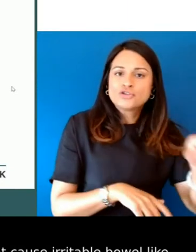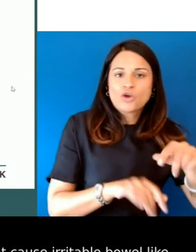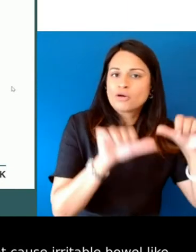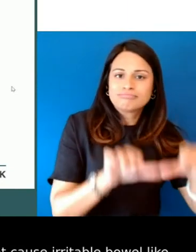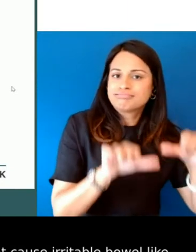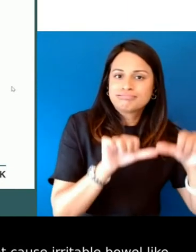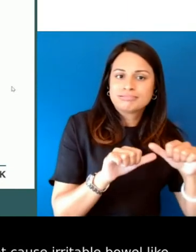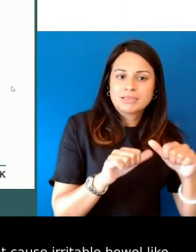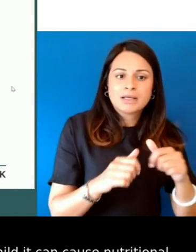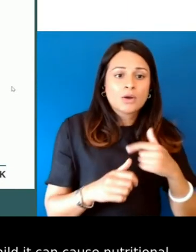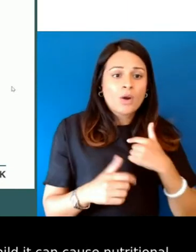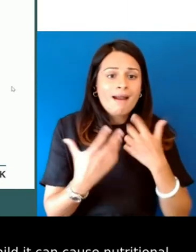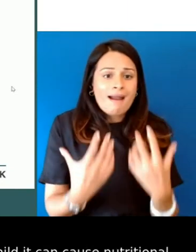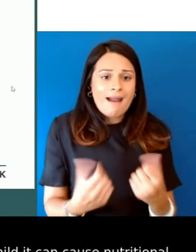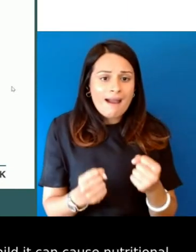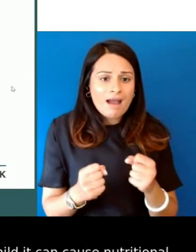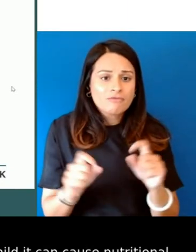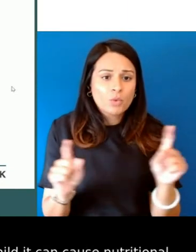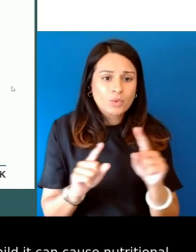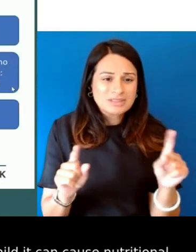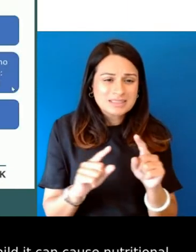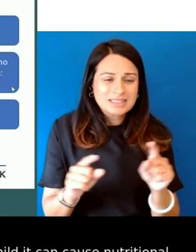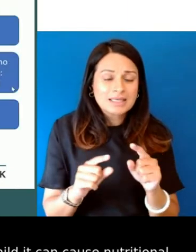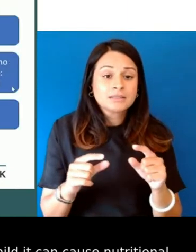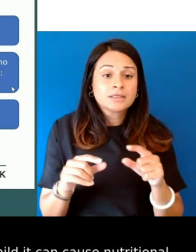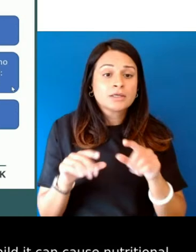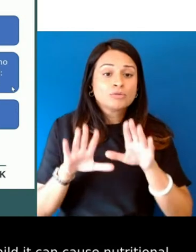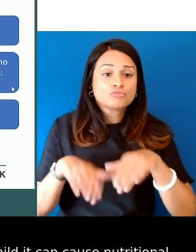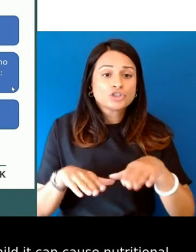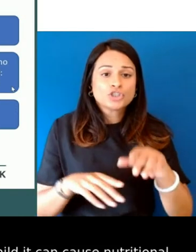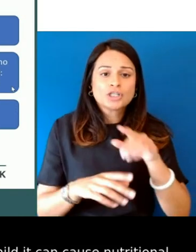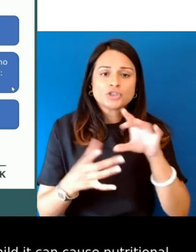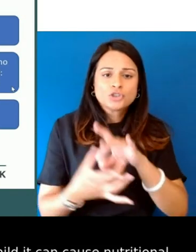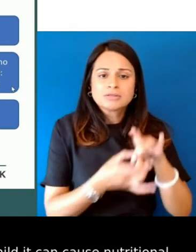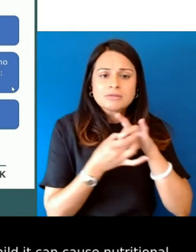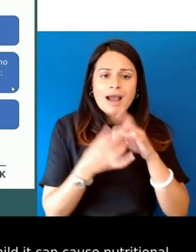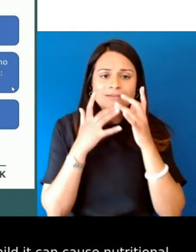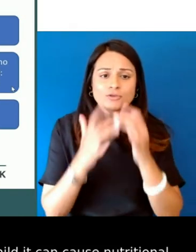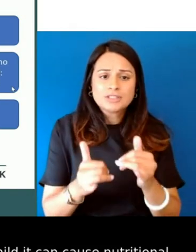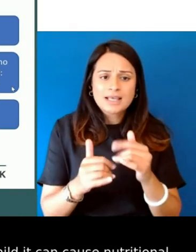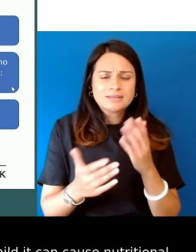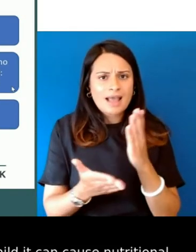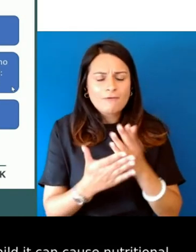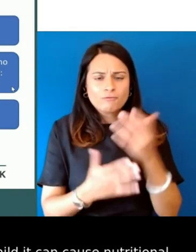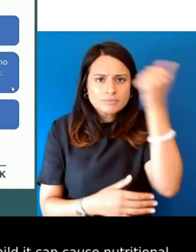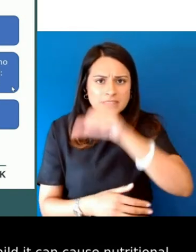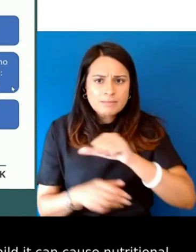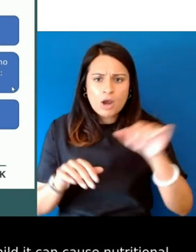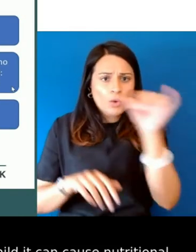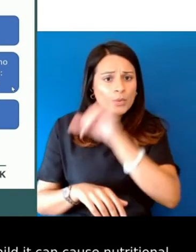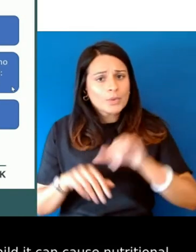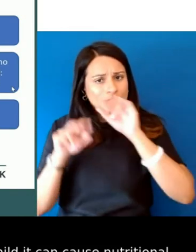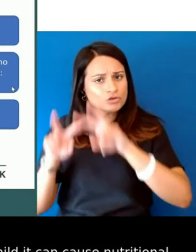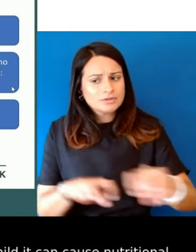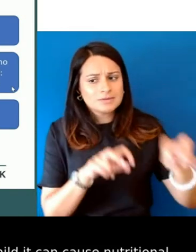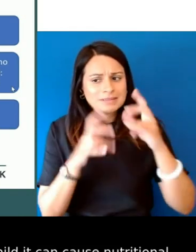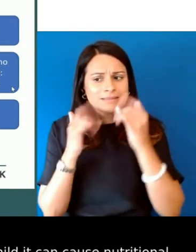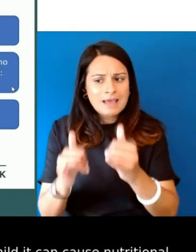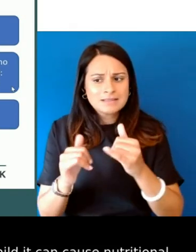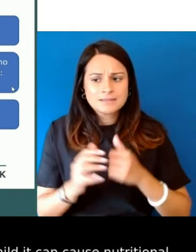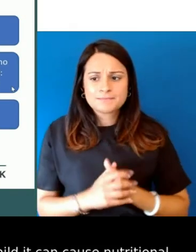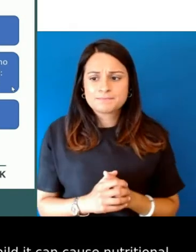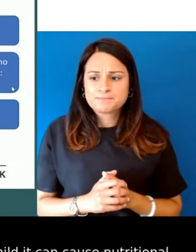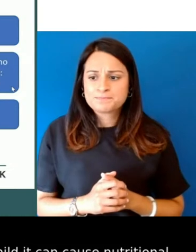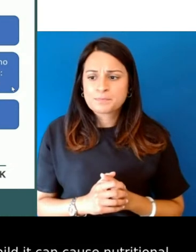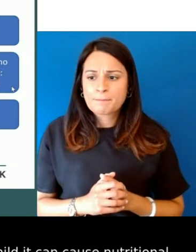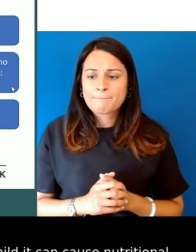selective allergy called choosing wisely about tests um i'll talk a little bit more about each of them in a minute but i just wanted to explain to